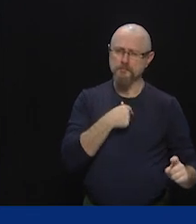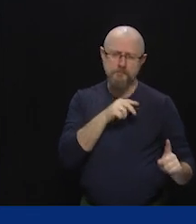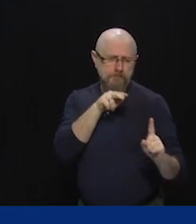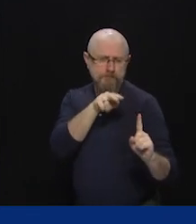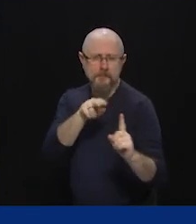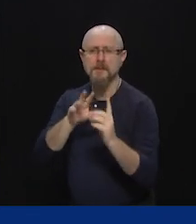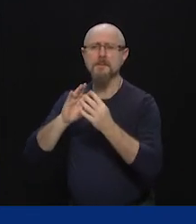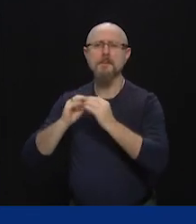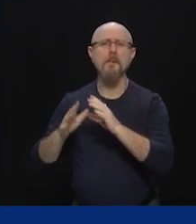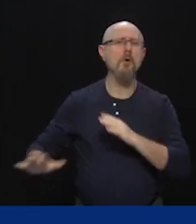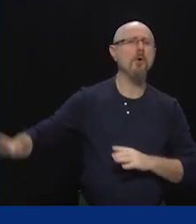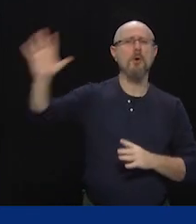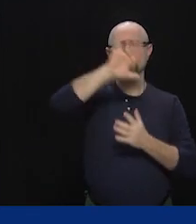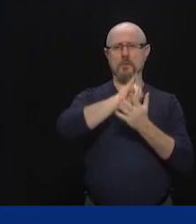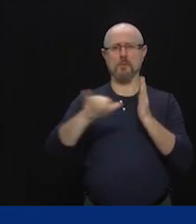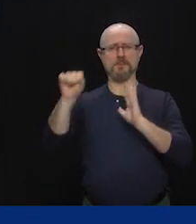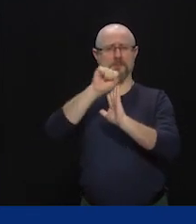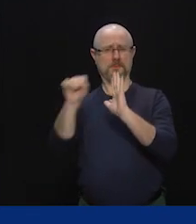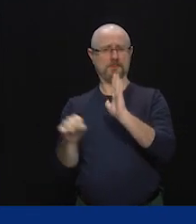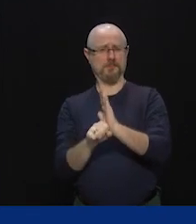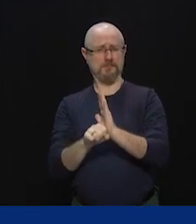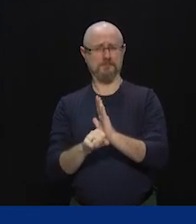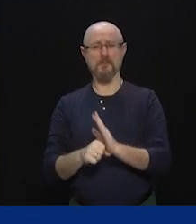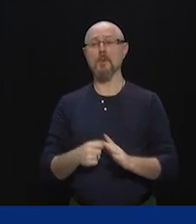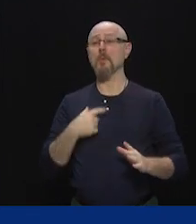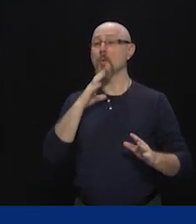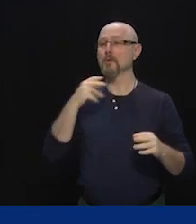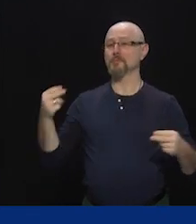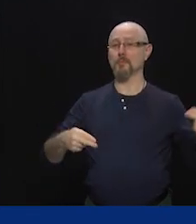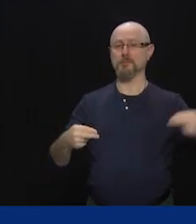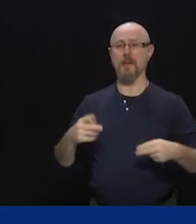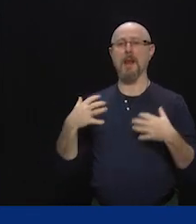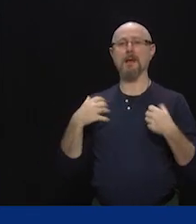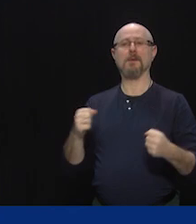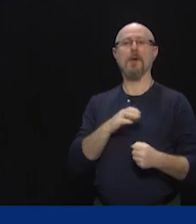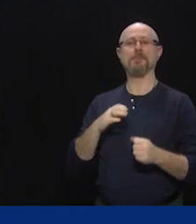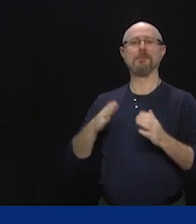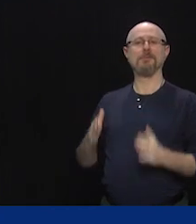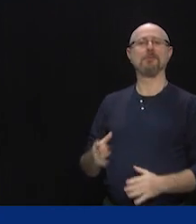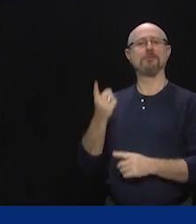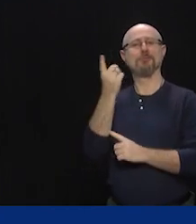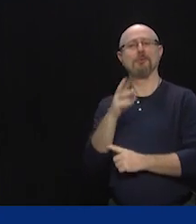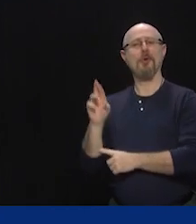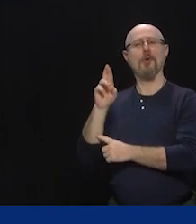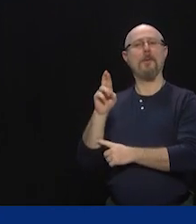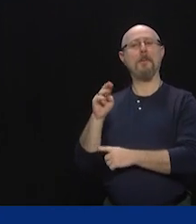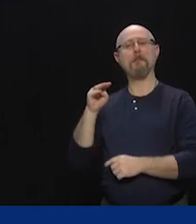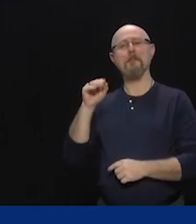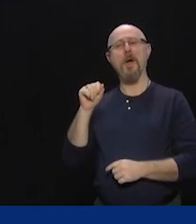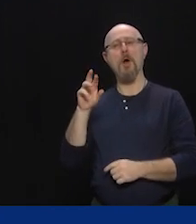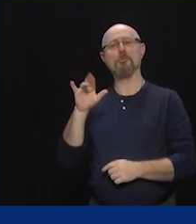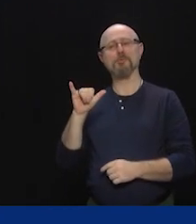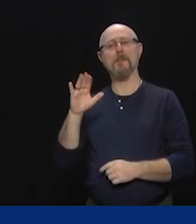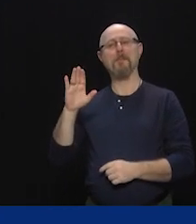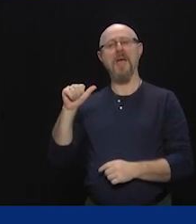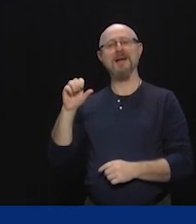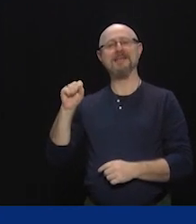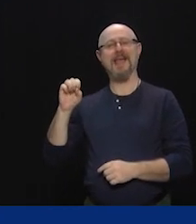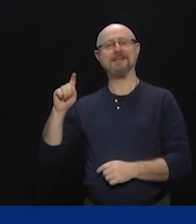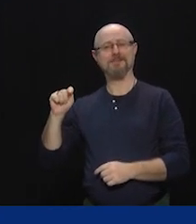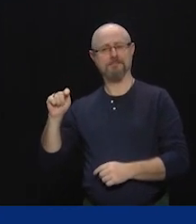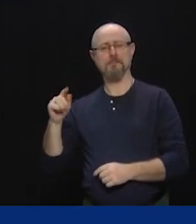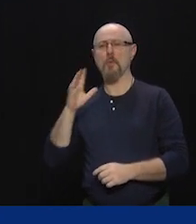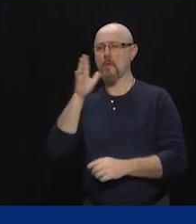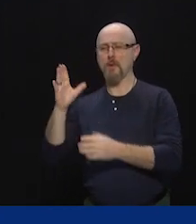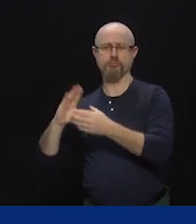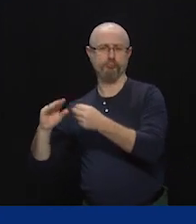this pandemic. I'm joined today by our Health Commissioner, Dr. Mary Bassett, who will be presenting some additional information, as well as our Division of